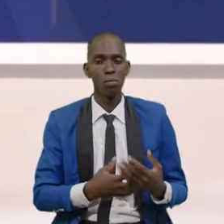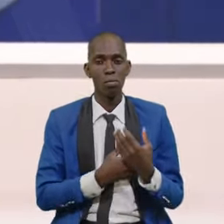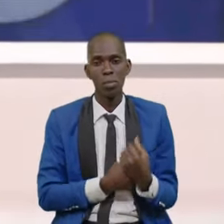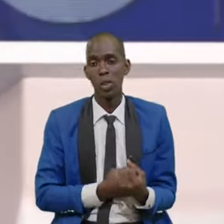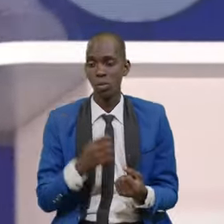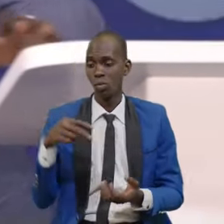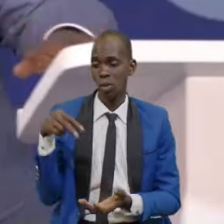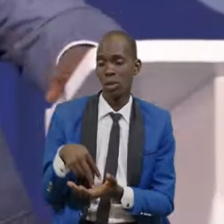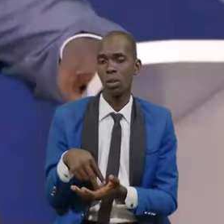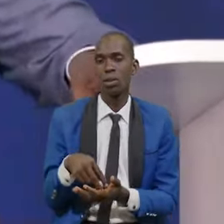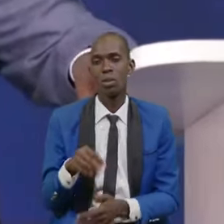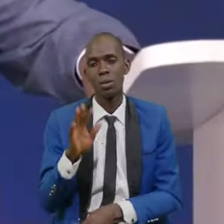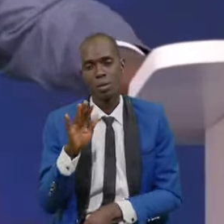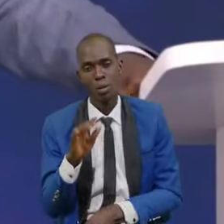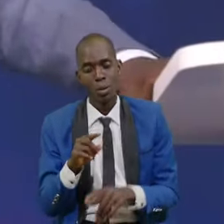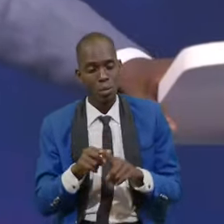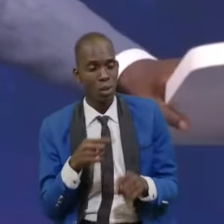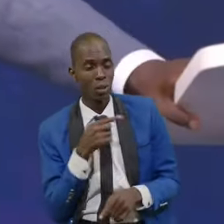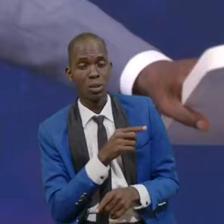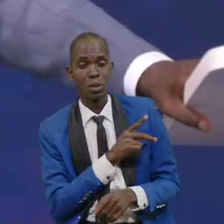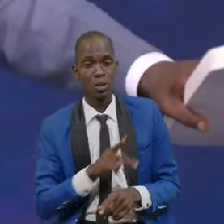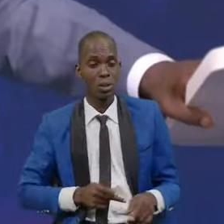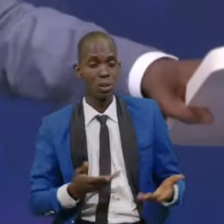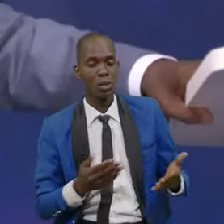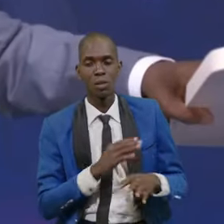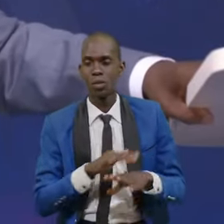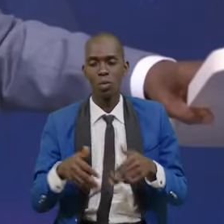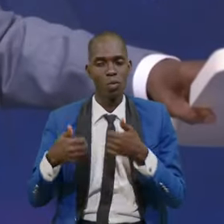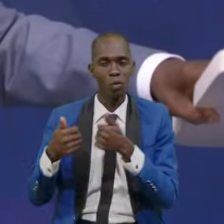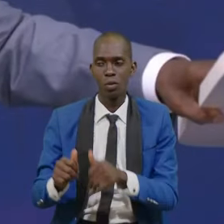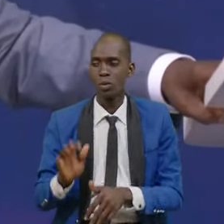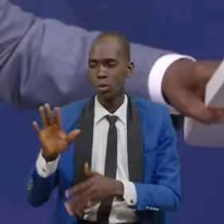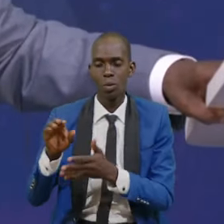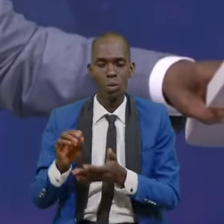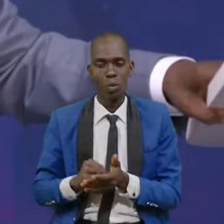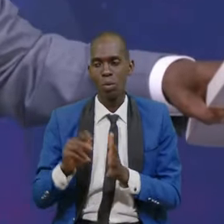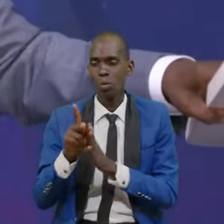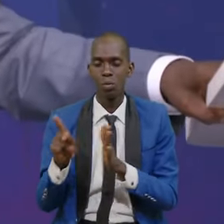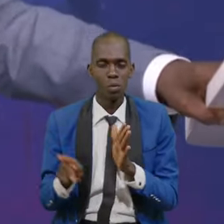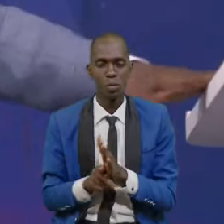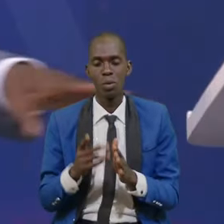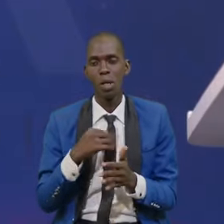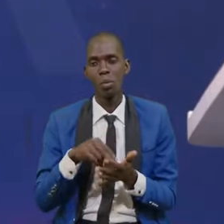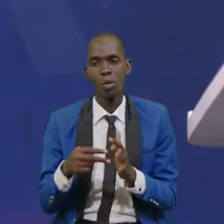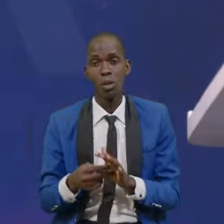not go by that principle or purpose. This is now